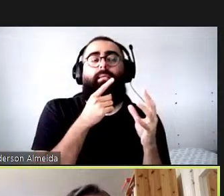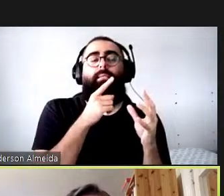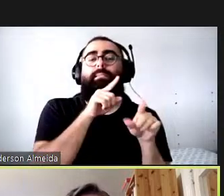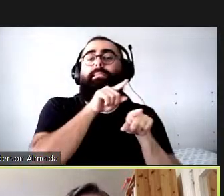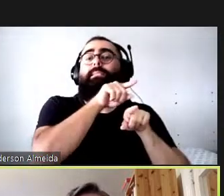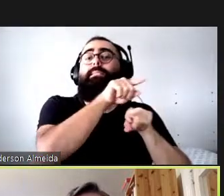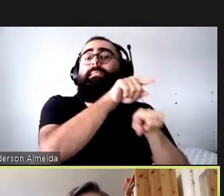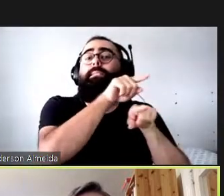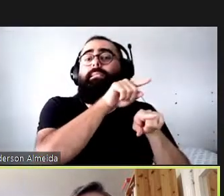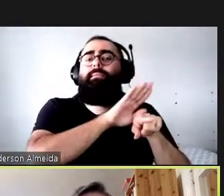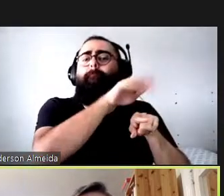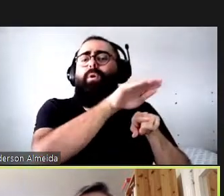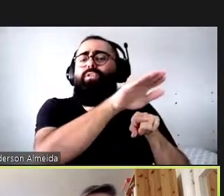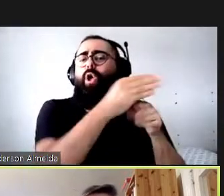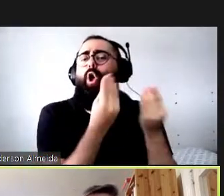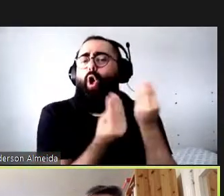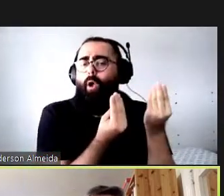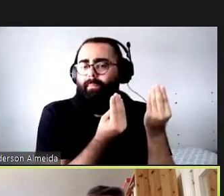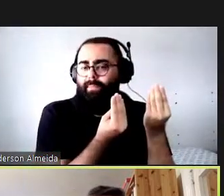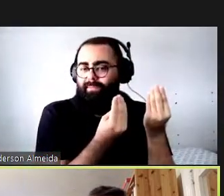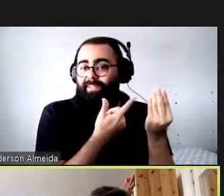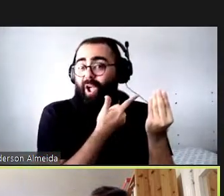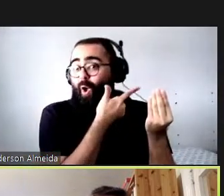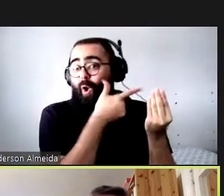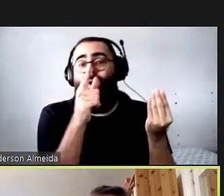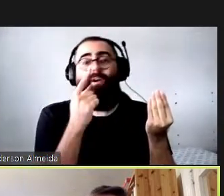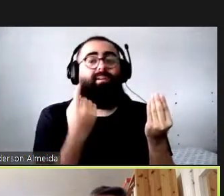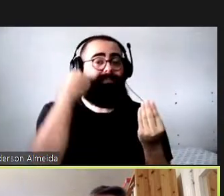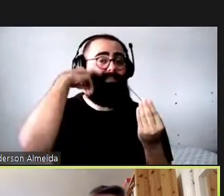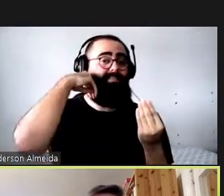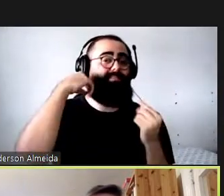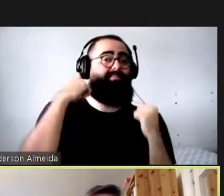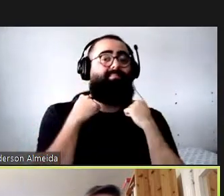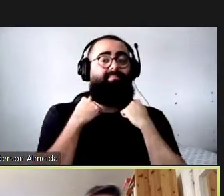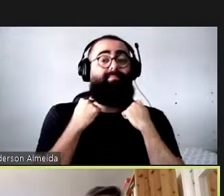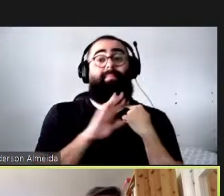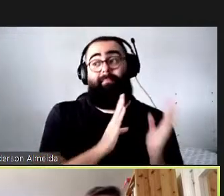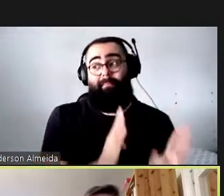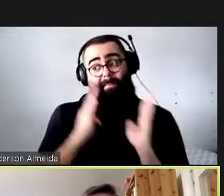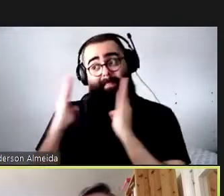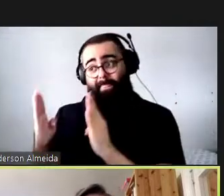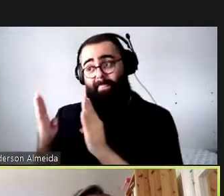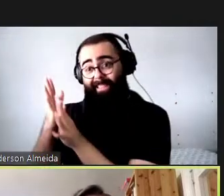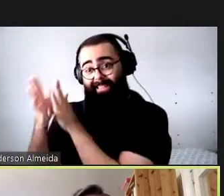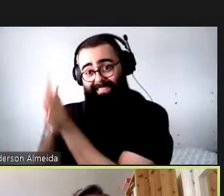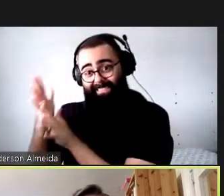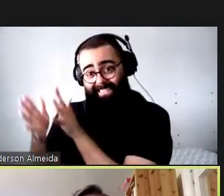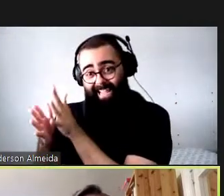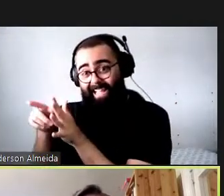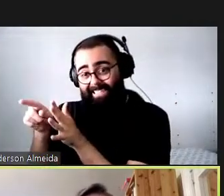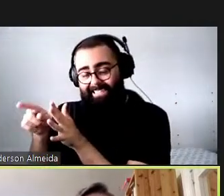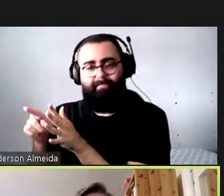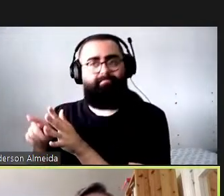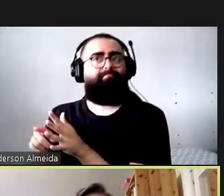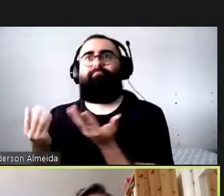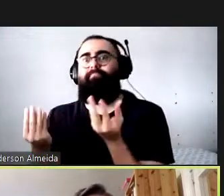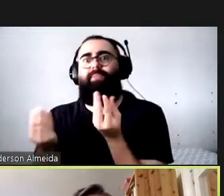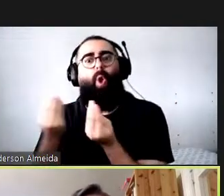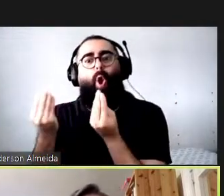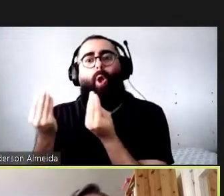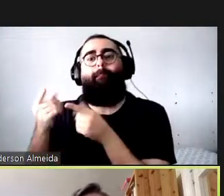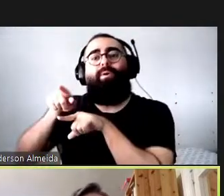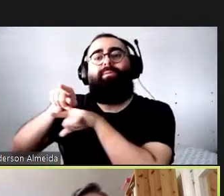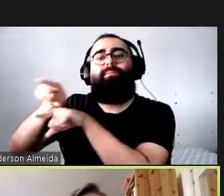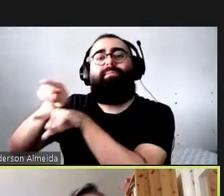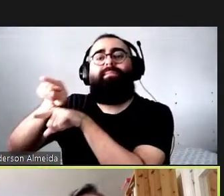framework from spoken language linguistics, I think it was brought over to sign